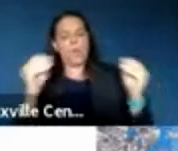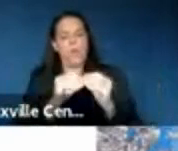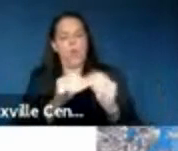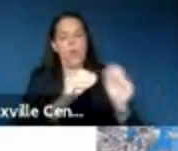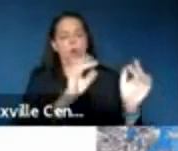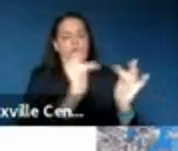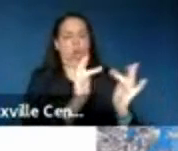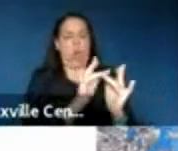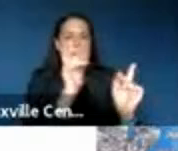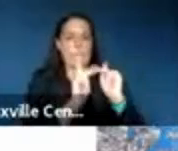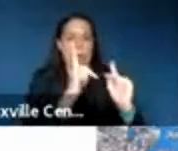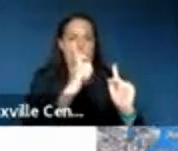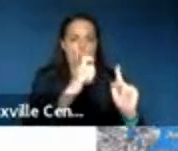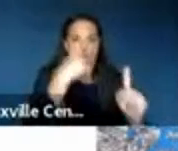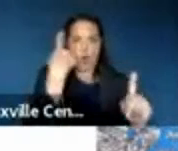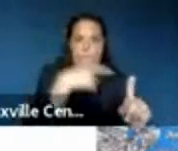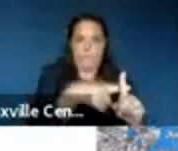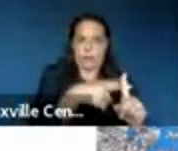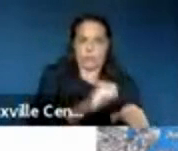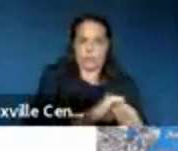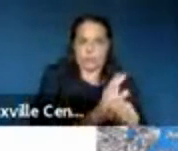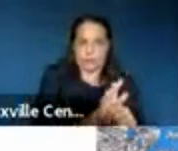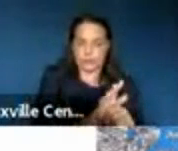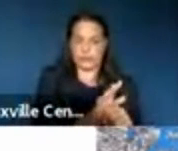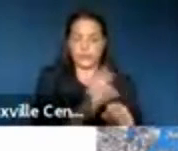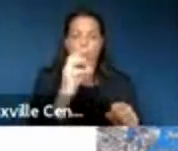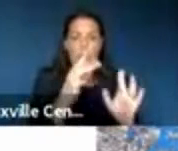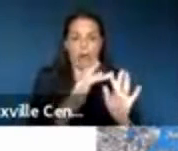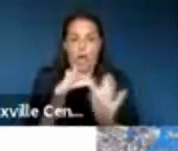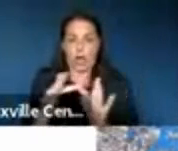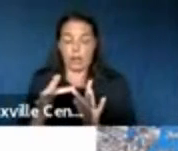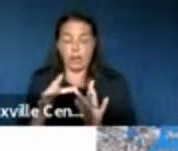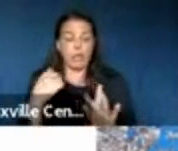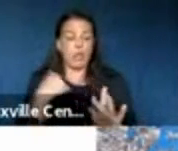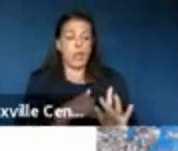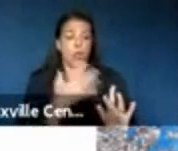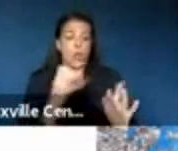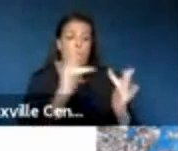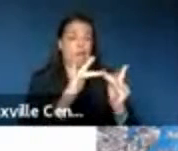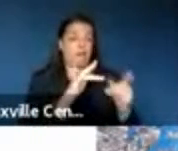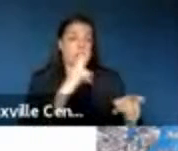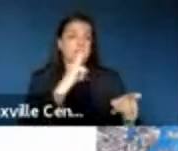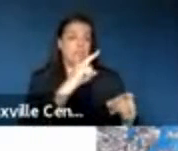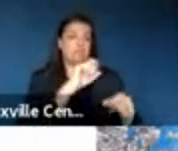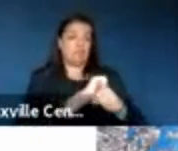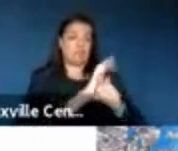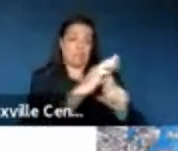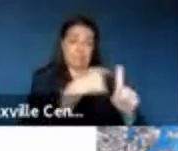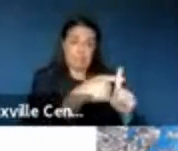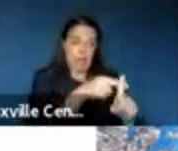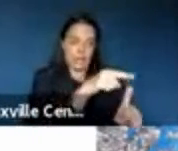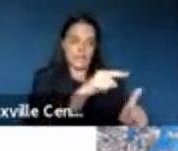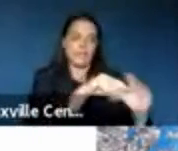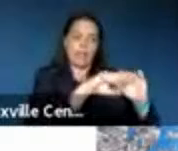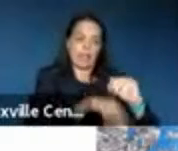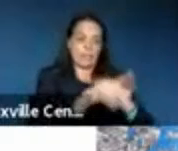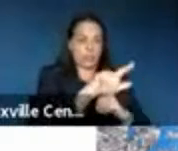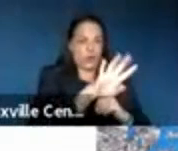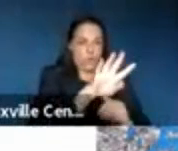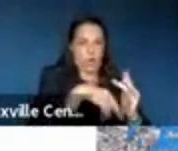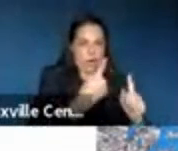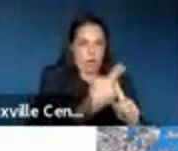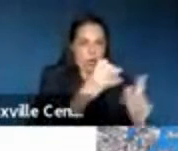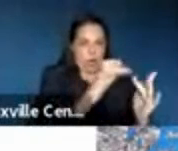capability. For this benchmark, we aim to reach out to cases within 24 hours and close contacts within 48 hours.